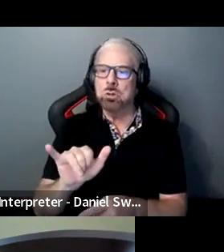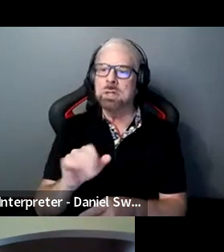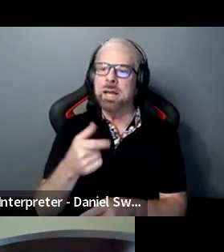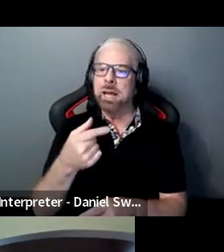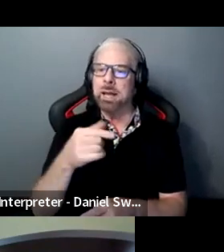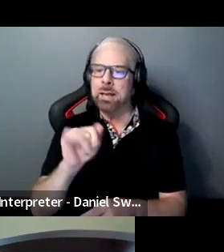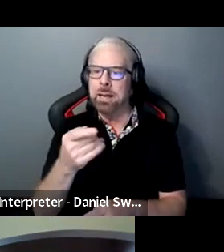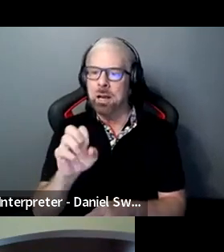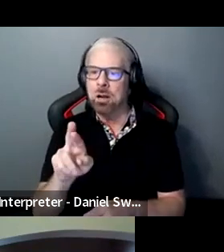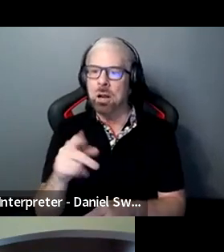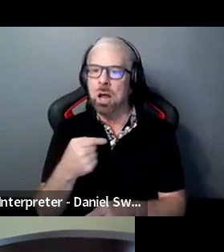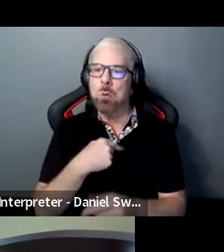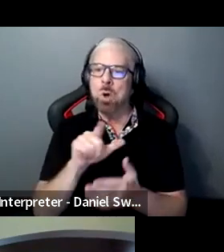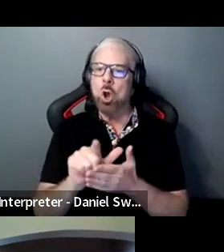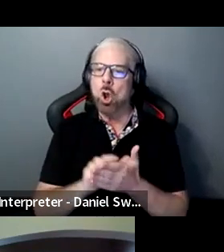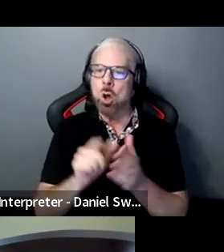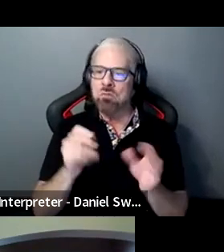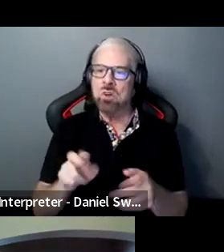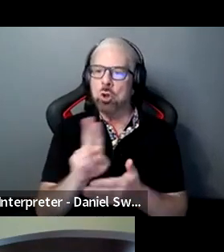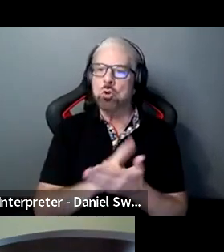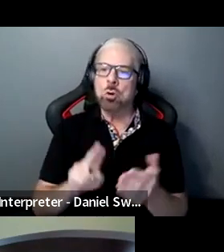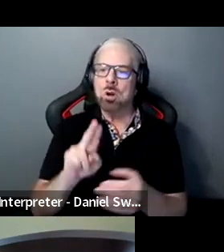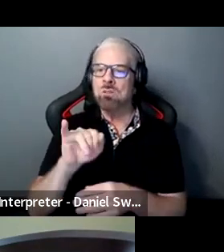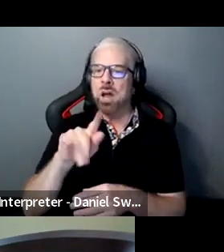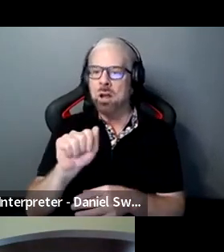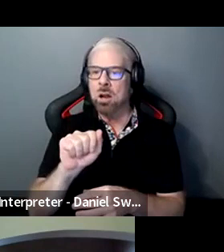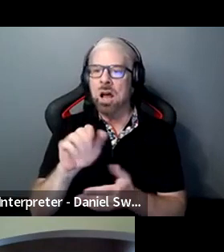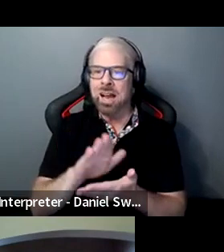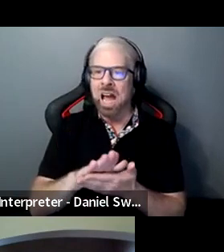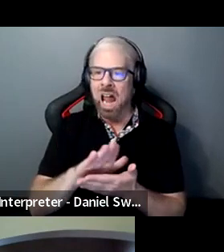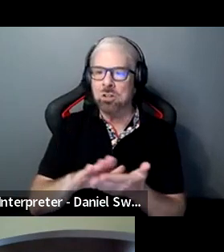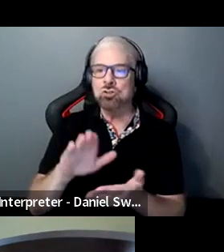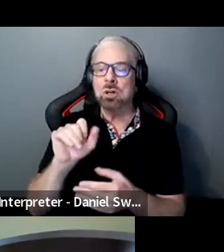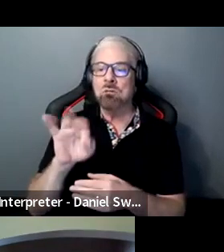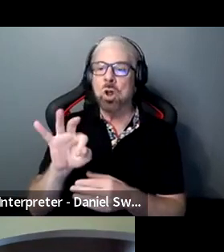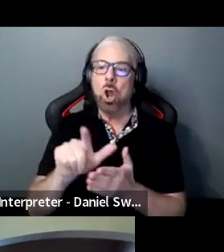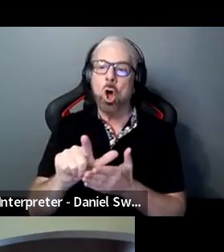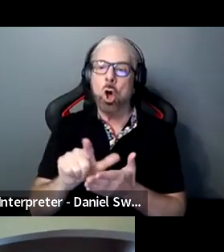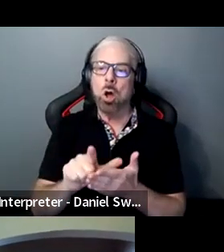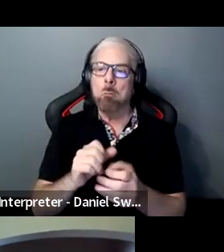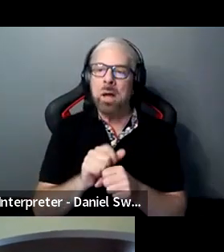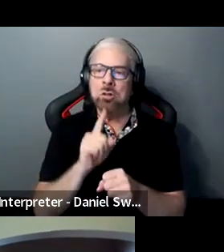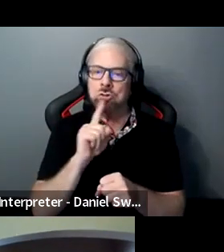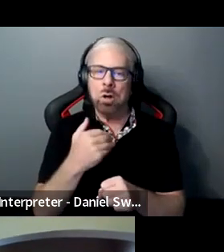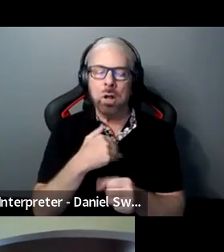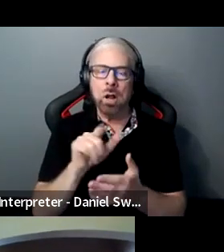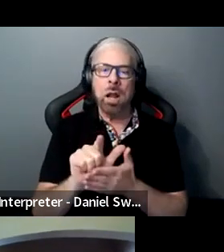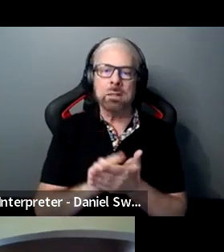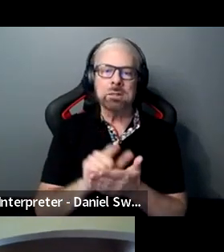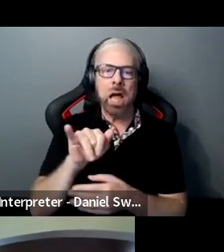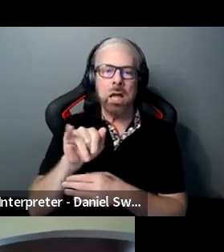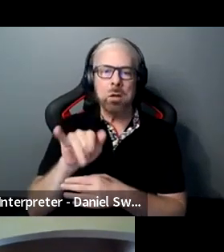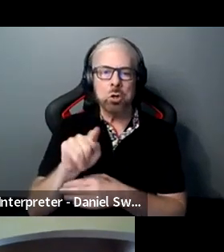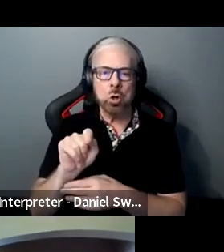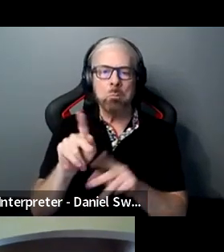am a law professor at the University of Iowa College of Law. Just want to make sure I have the law school IT person standing